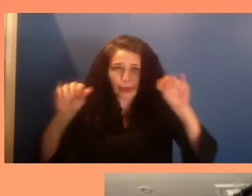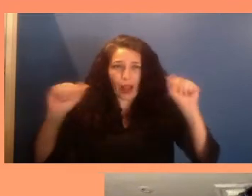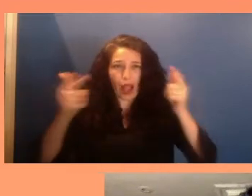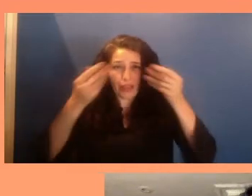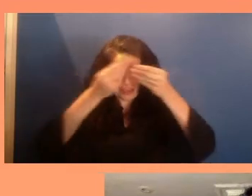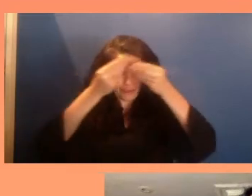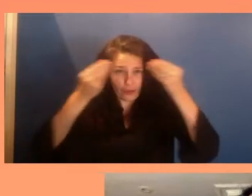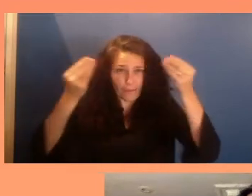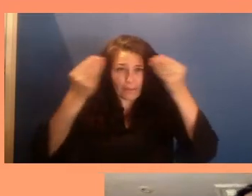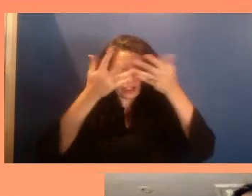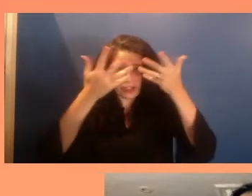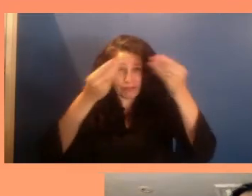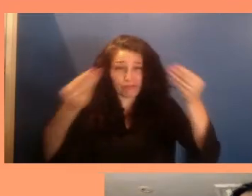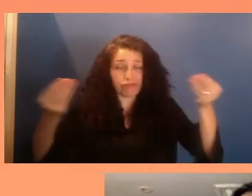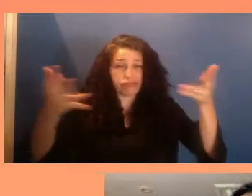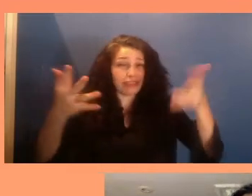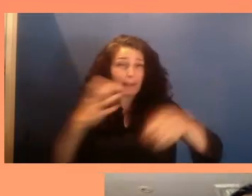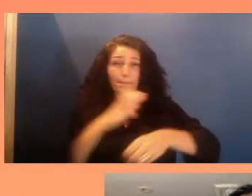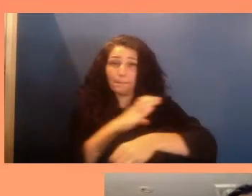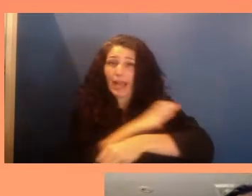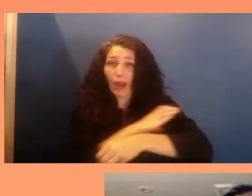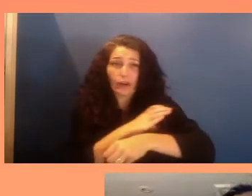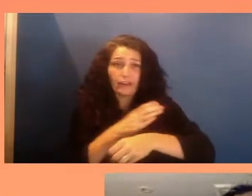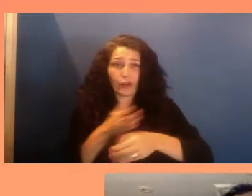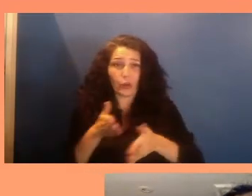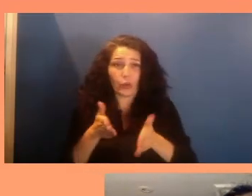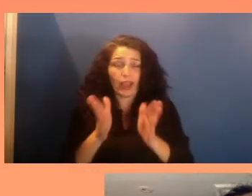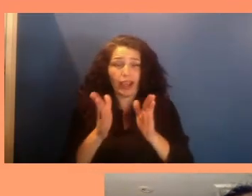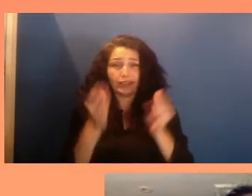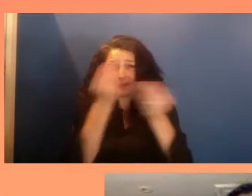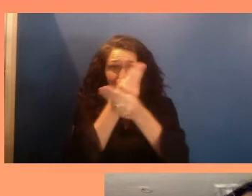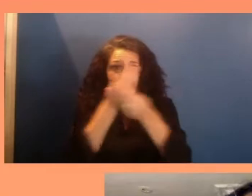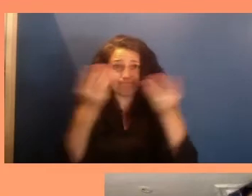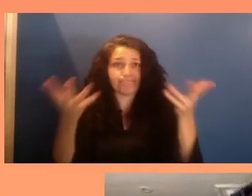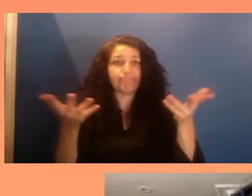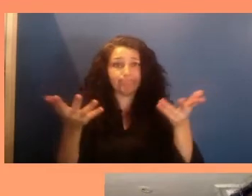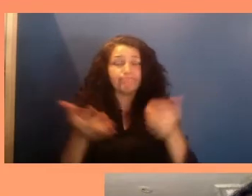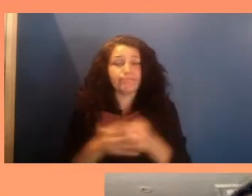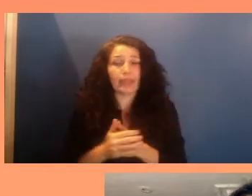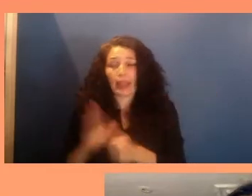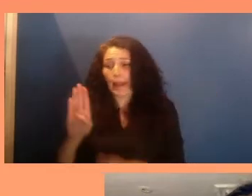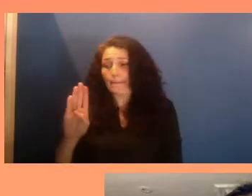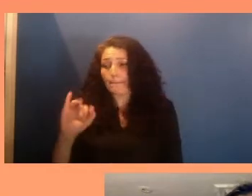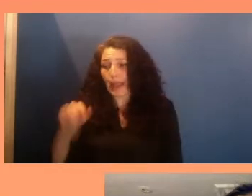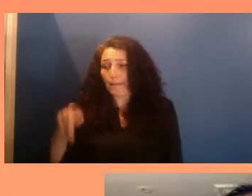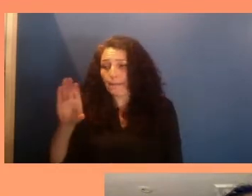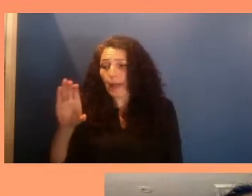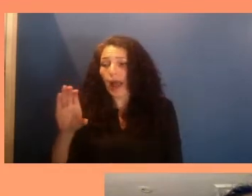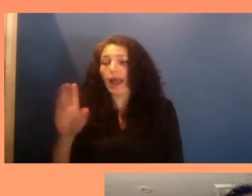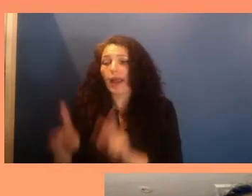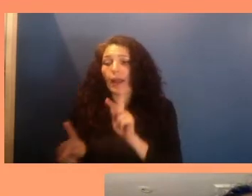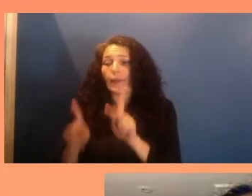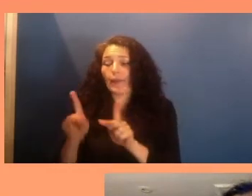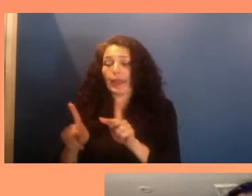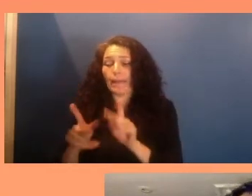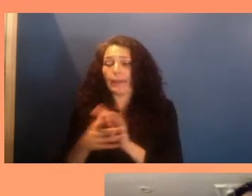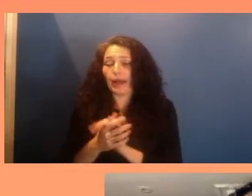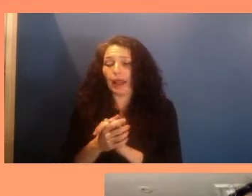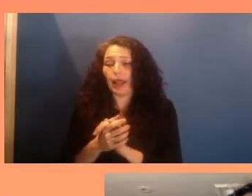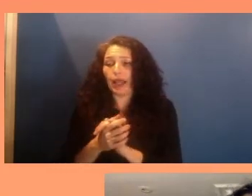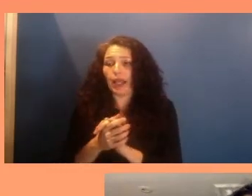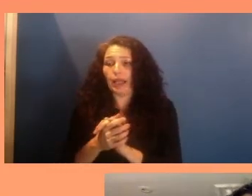one of the most powerful. And the idea that BIPOC people would be it